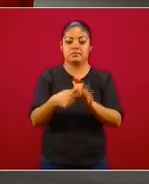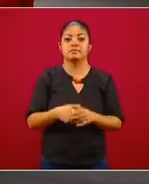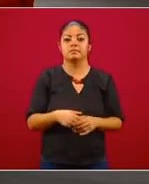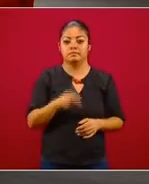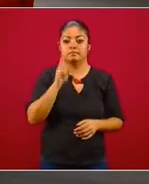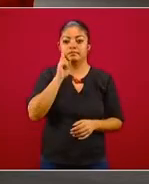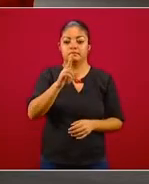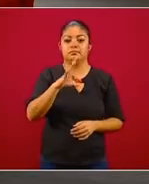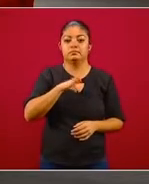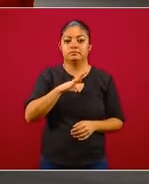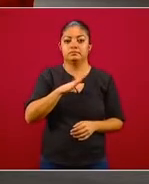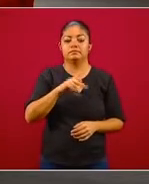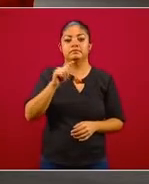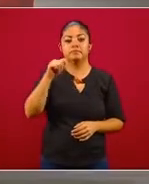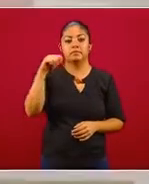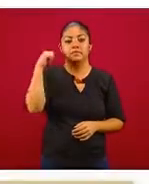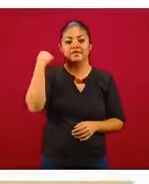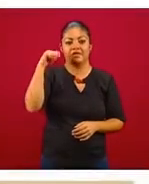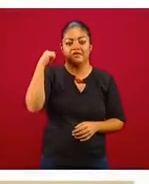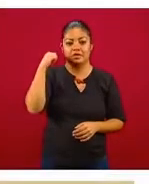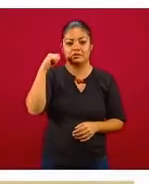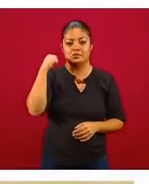second chart was the